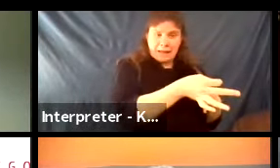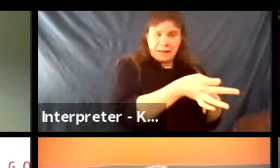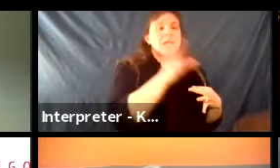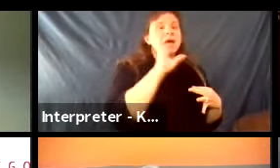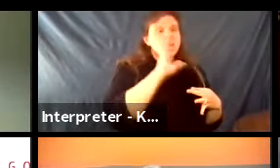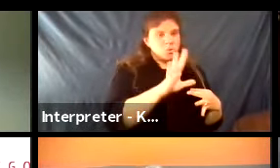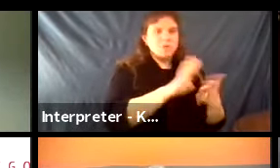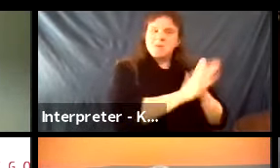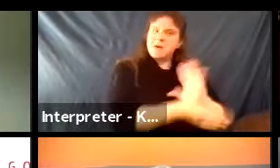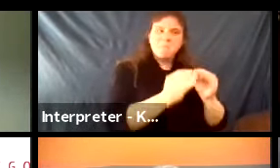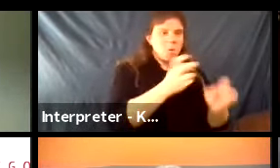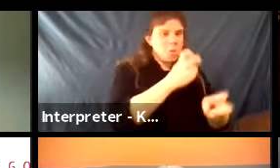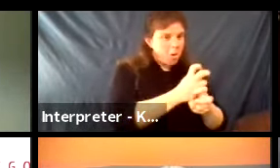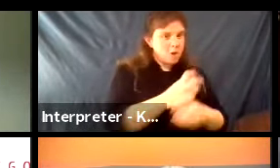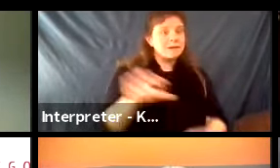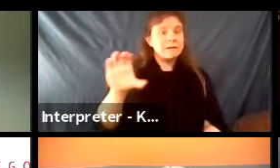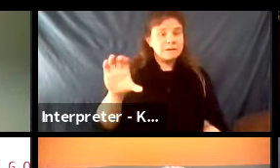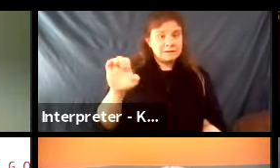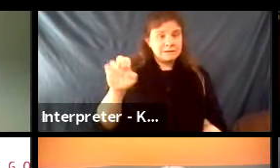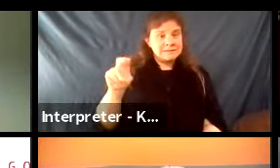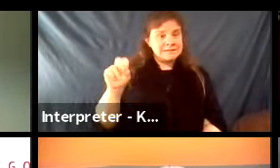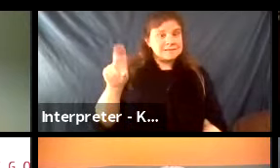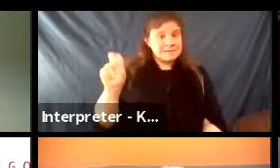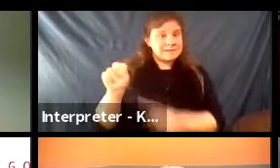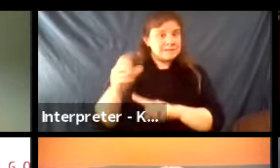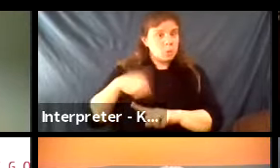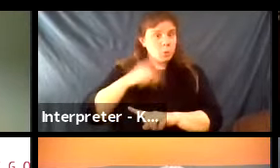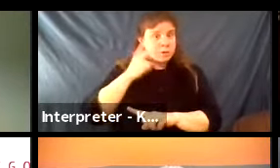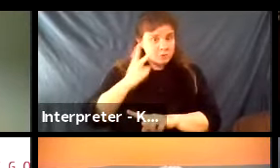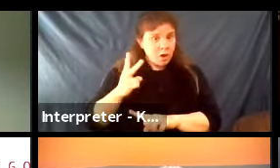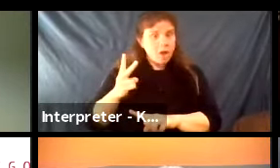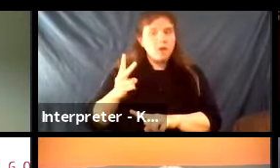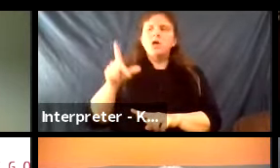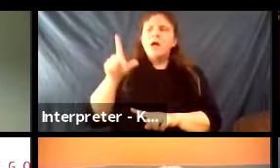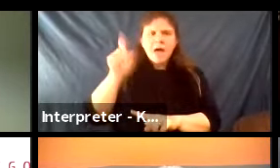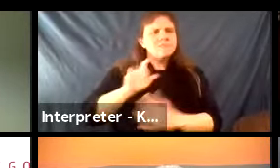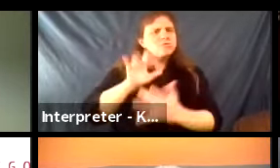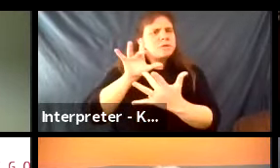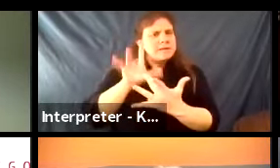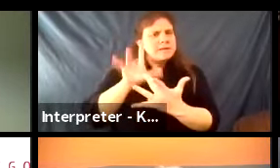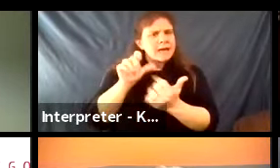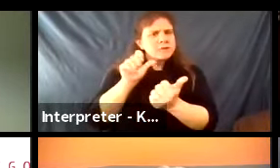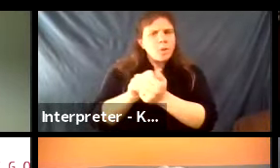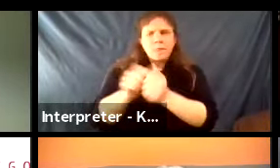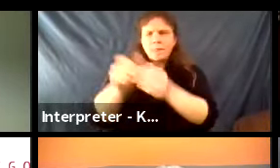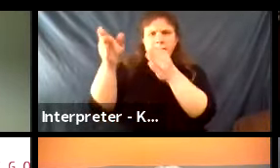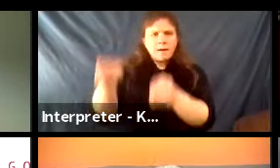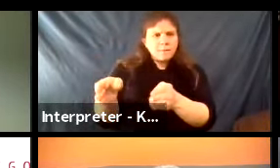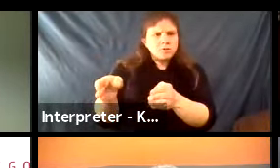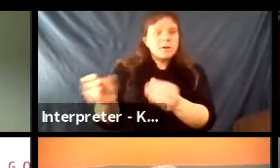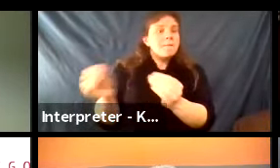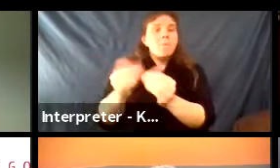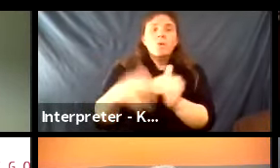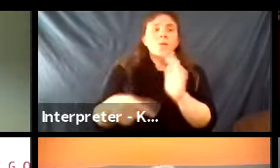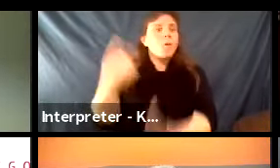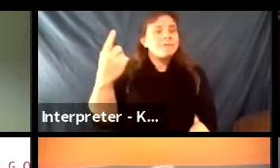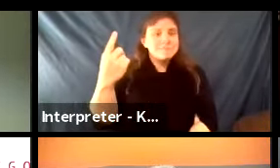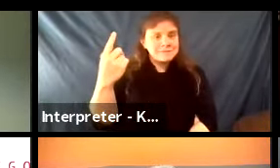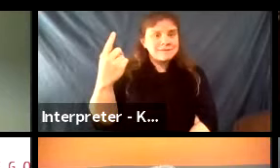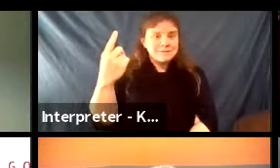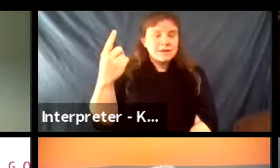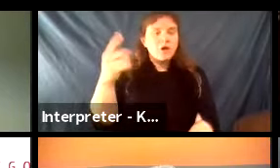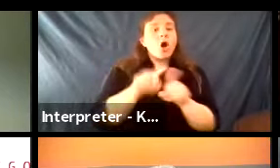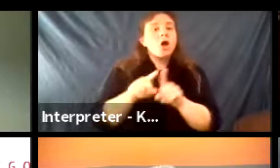not more, of touches to make them comfortable with this work. We see with public charge that there is a lot of miscommunication and